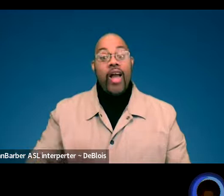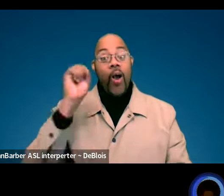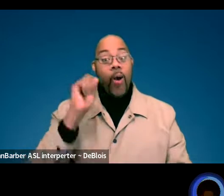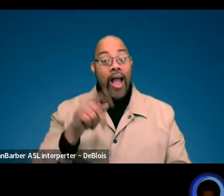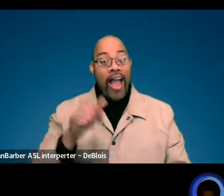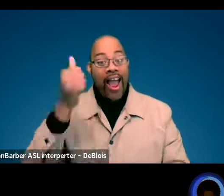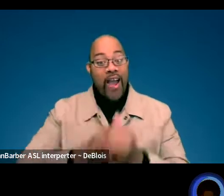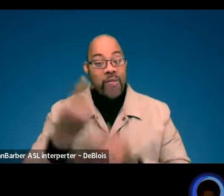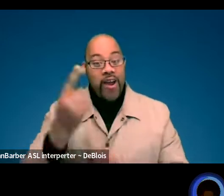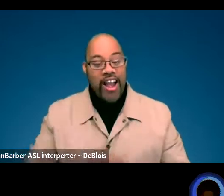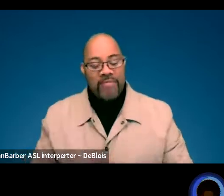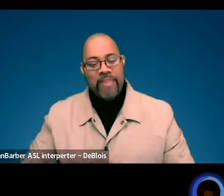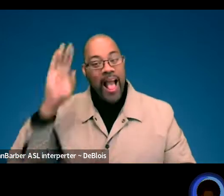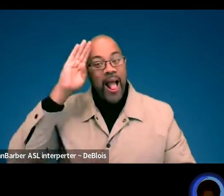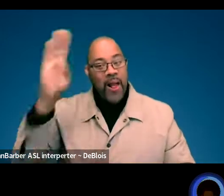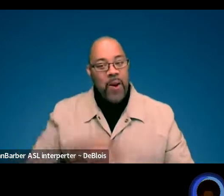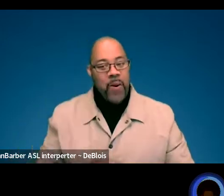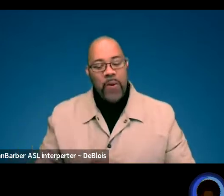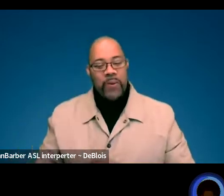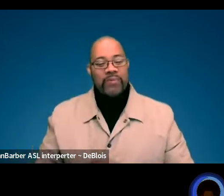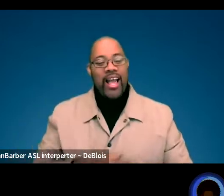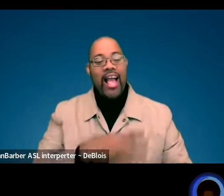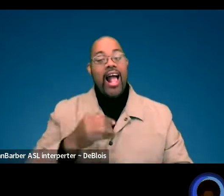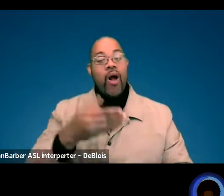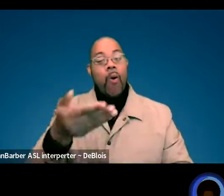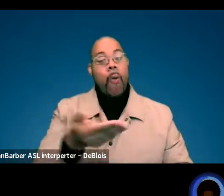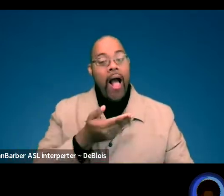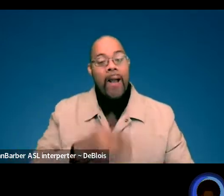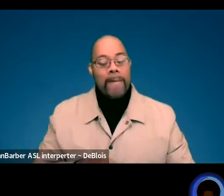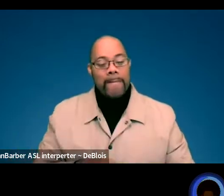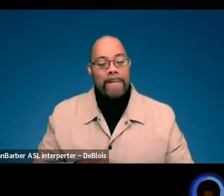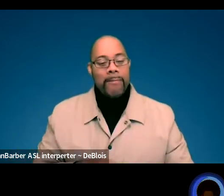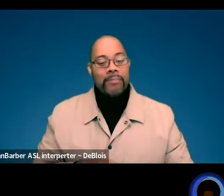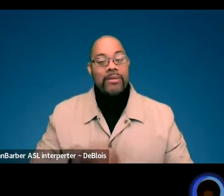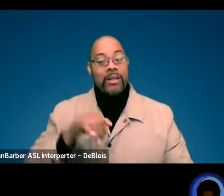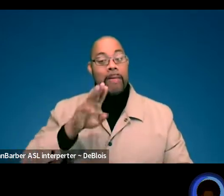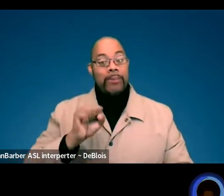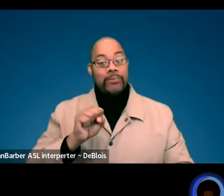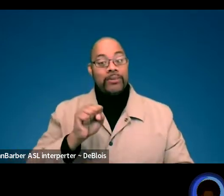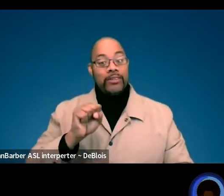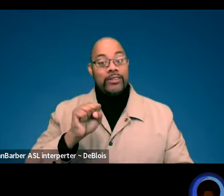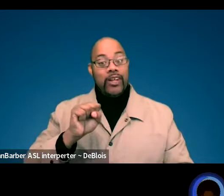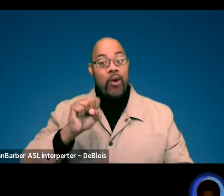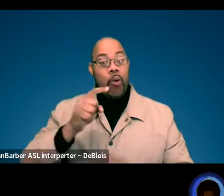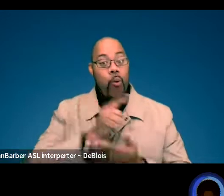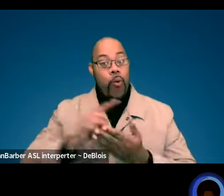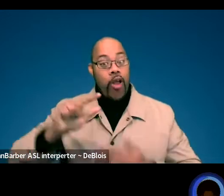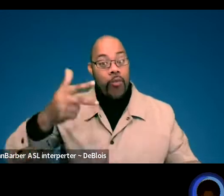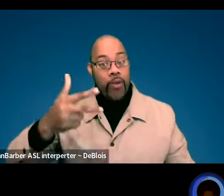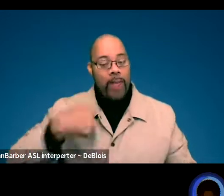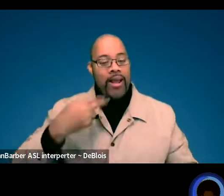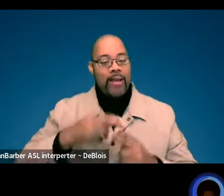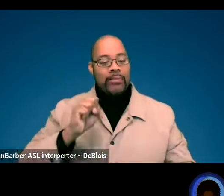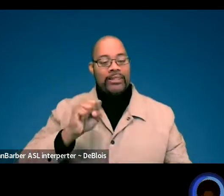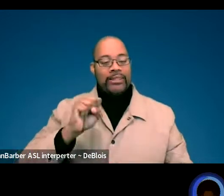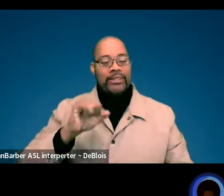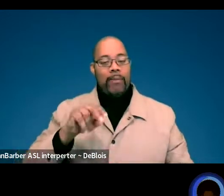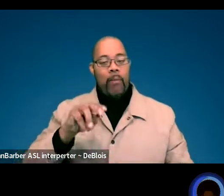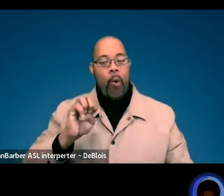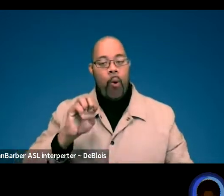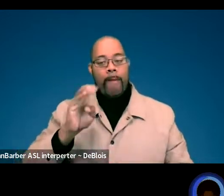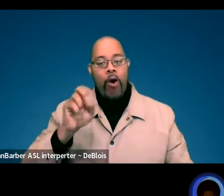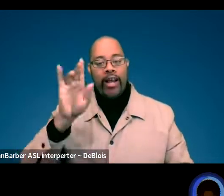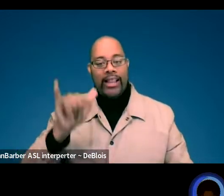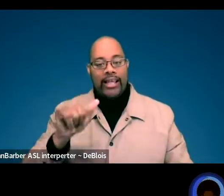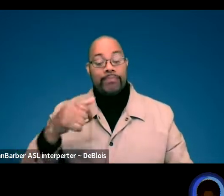Okay, everyone. Hello and welcome to BIMS Week 3. My name is Symone Barkley